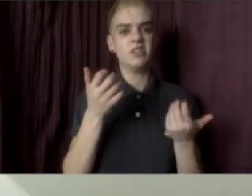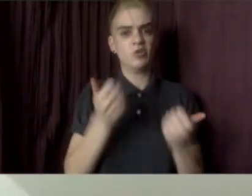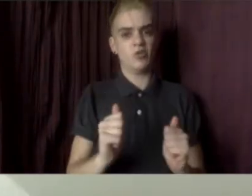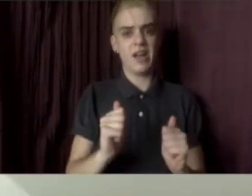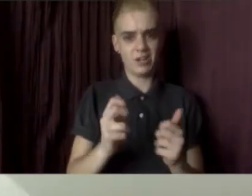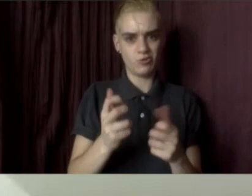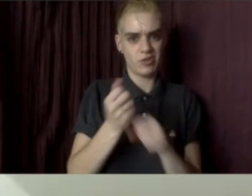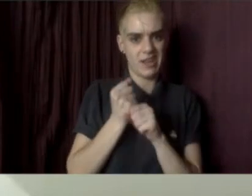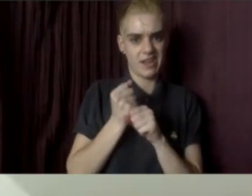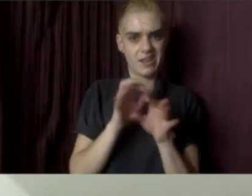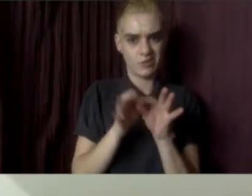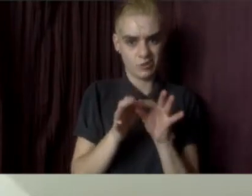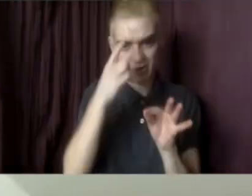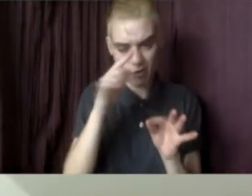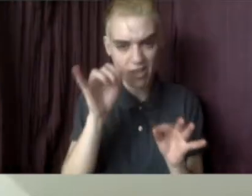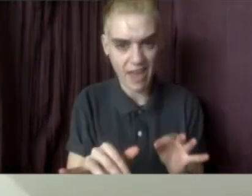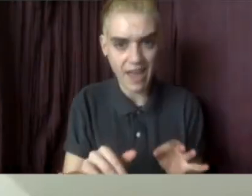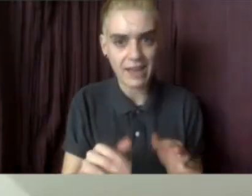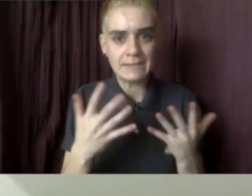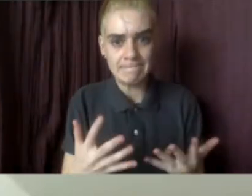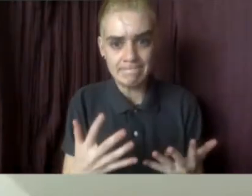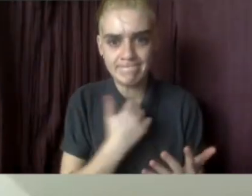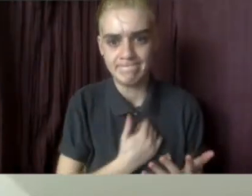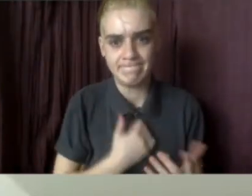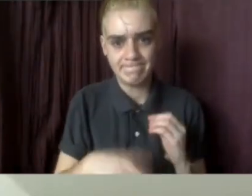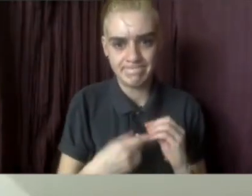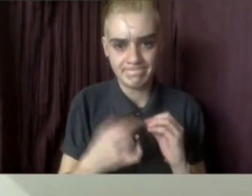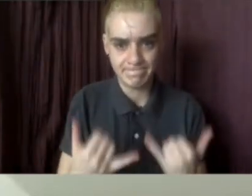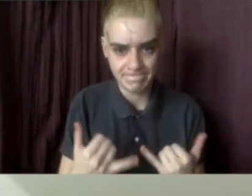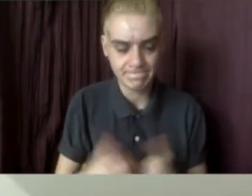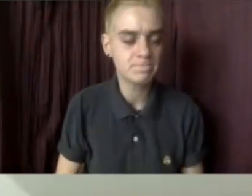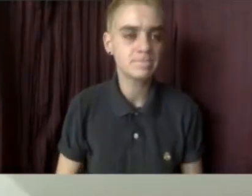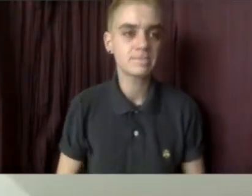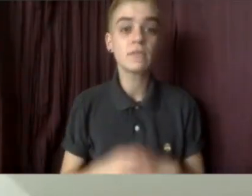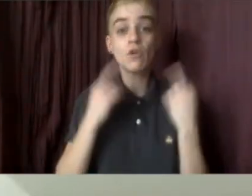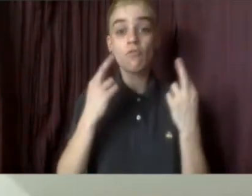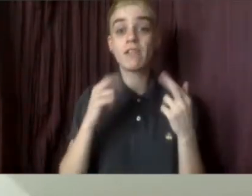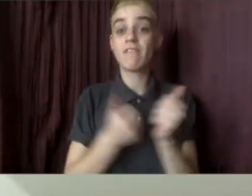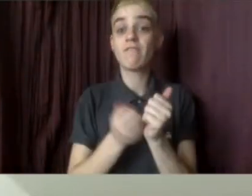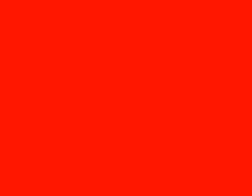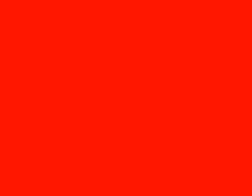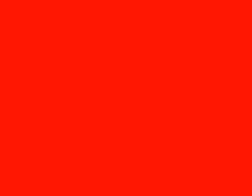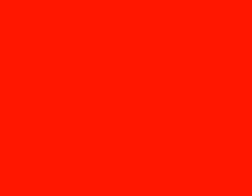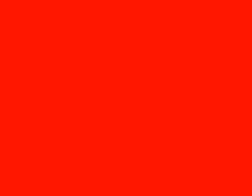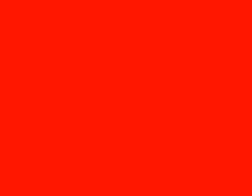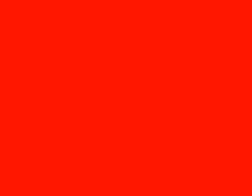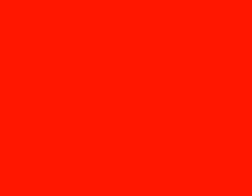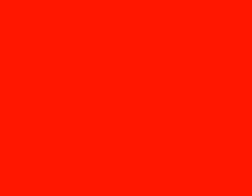So with that, I'll close this and again, just thank you all for your time.